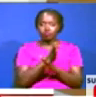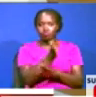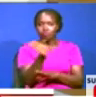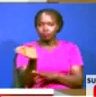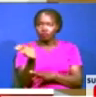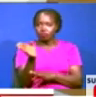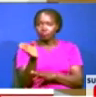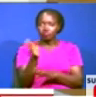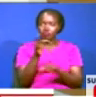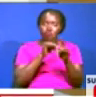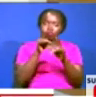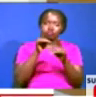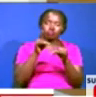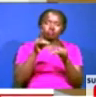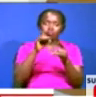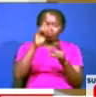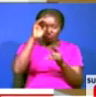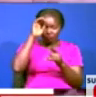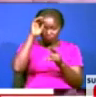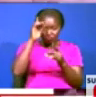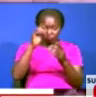tourism source market portfolio.